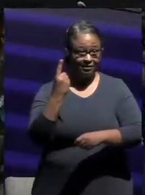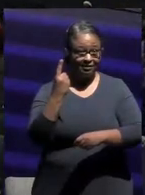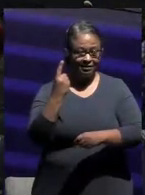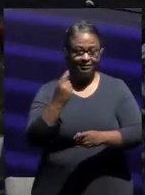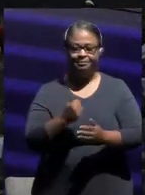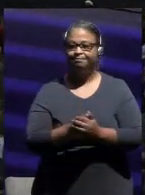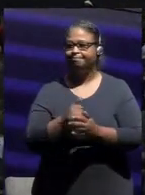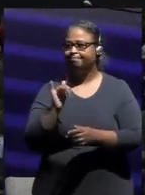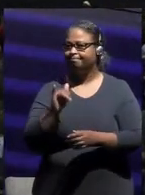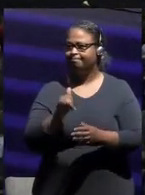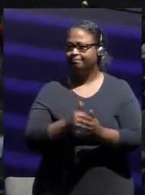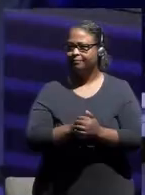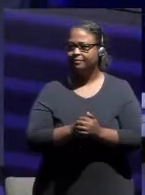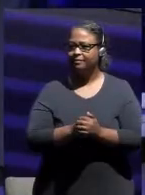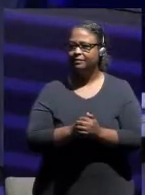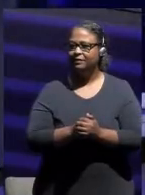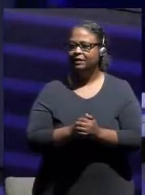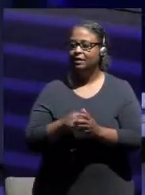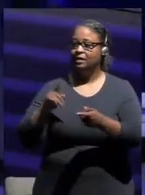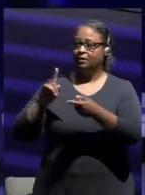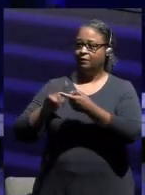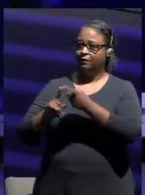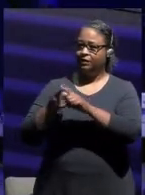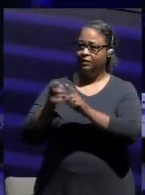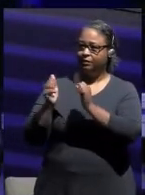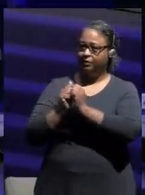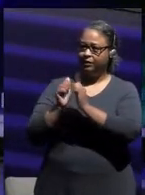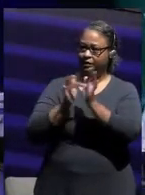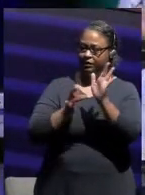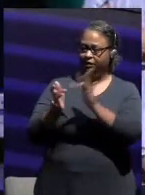That friendship with Jesus Christ